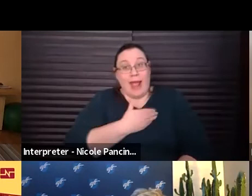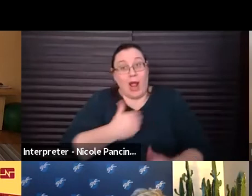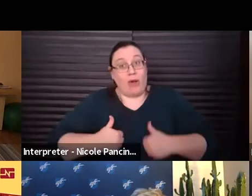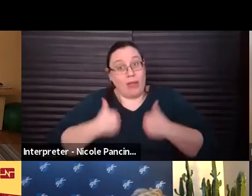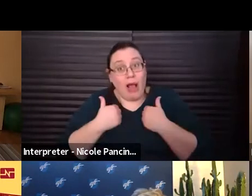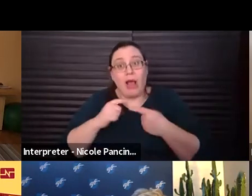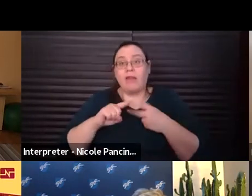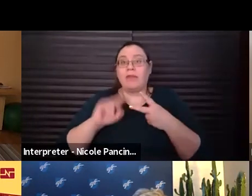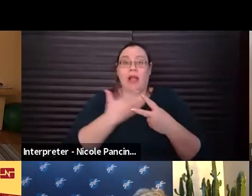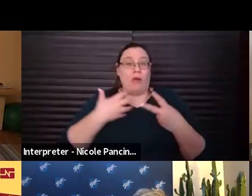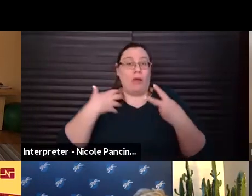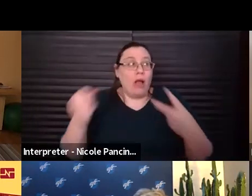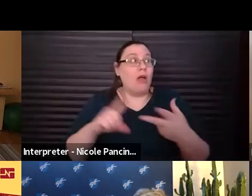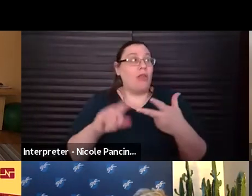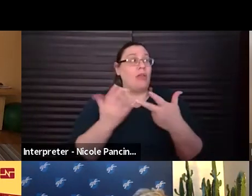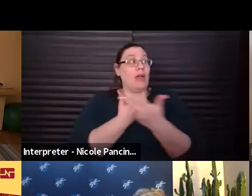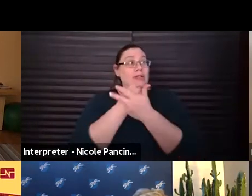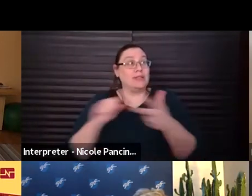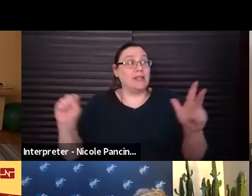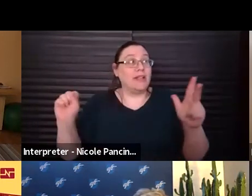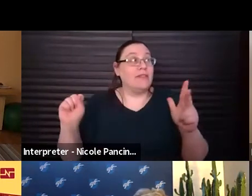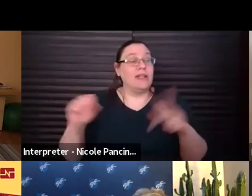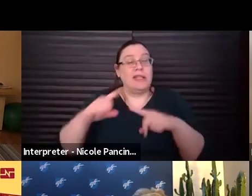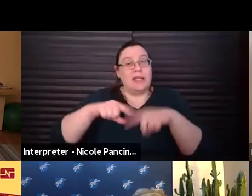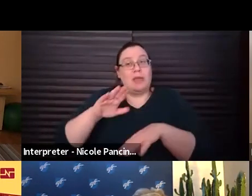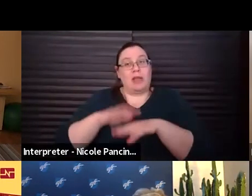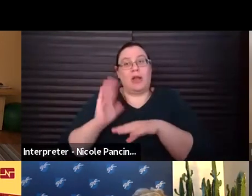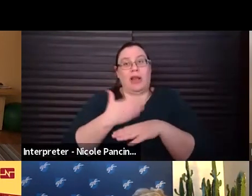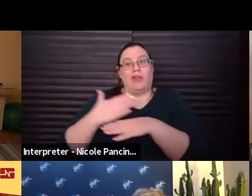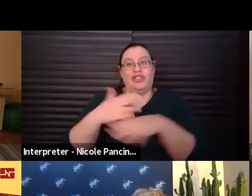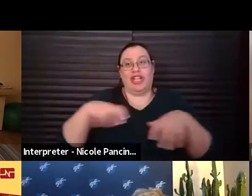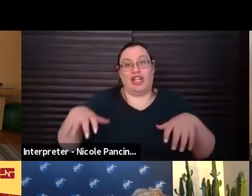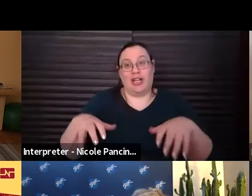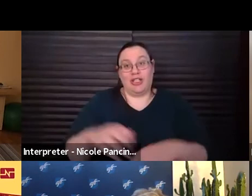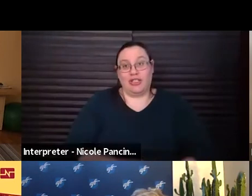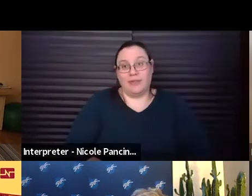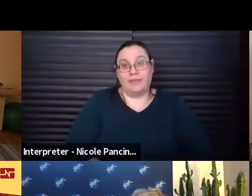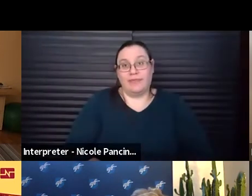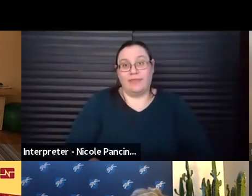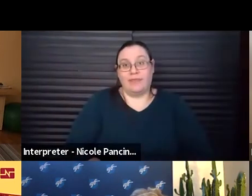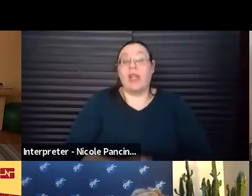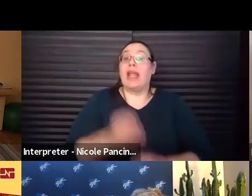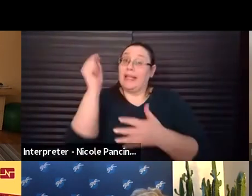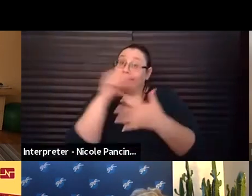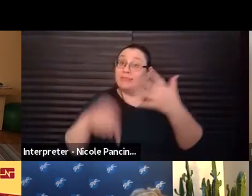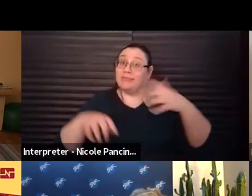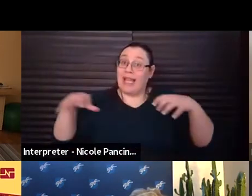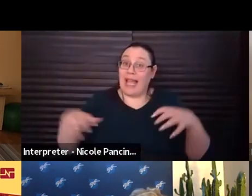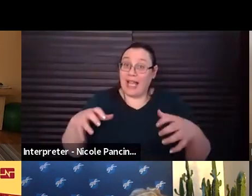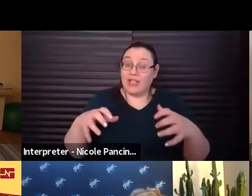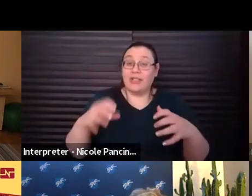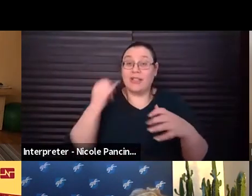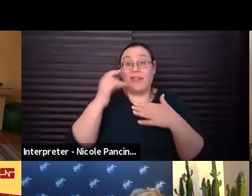health, our safety depend on our shared actions. And each of these actions, when guided